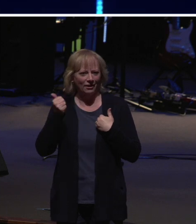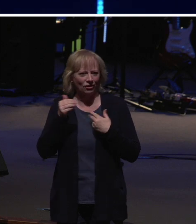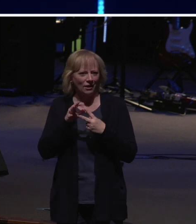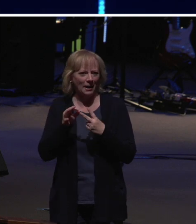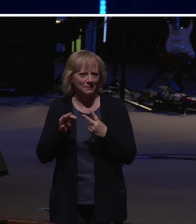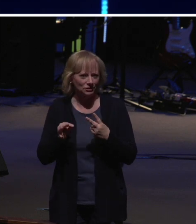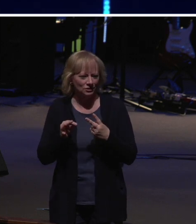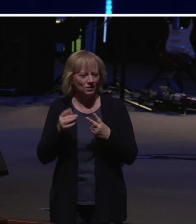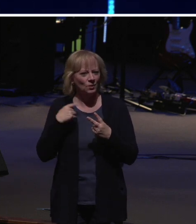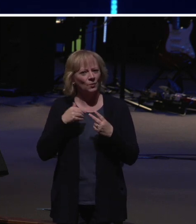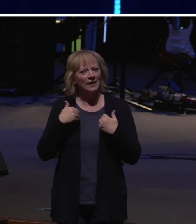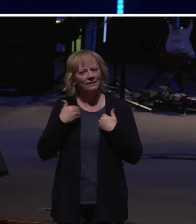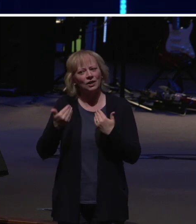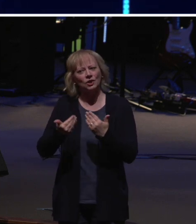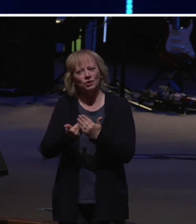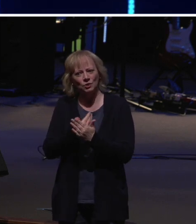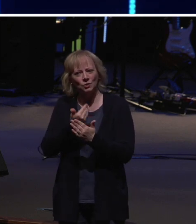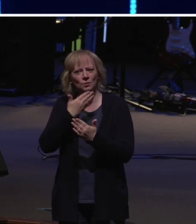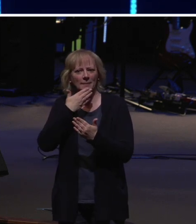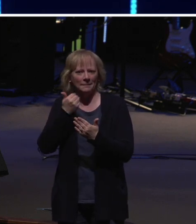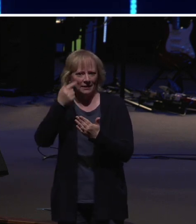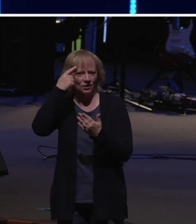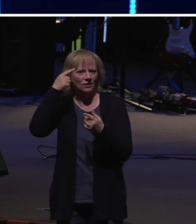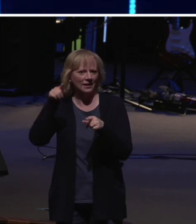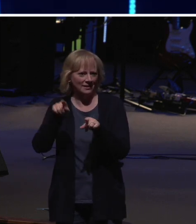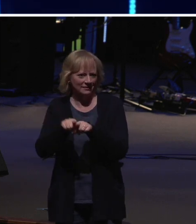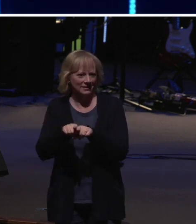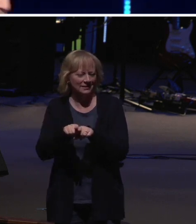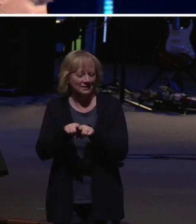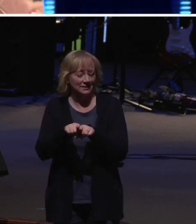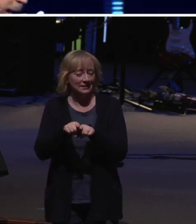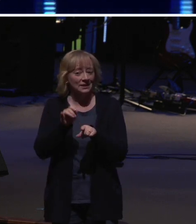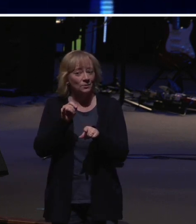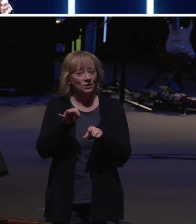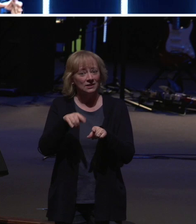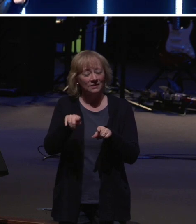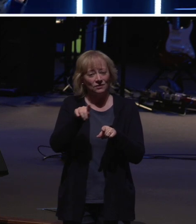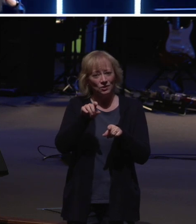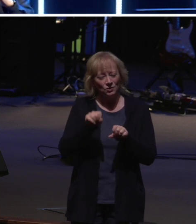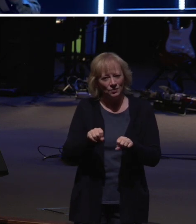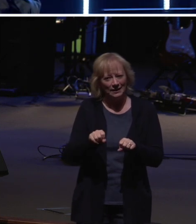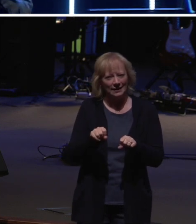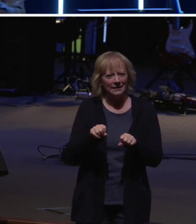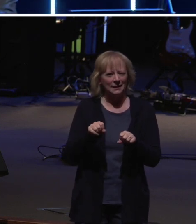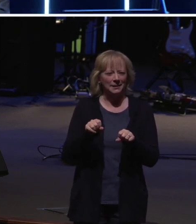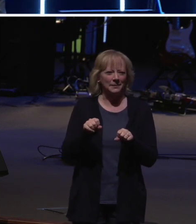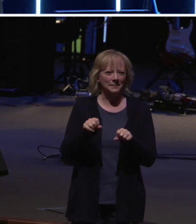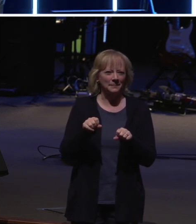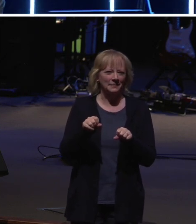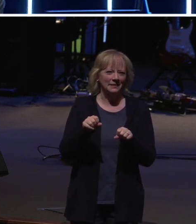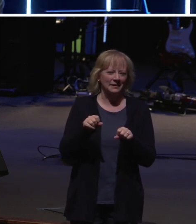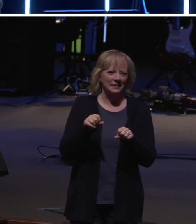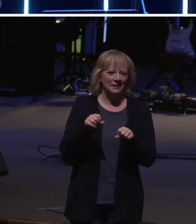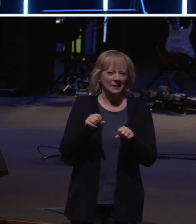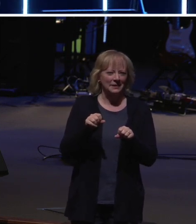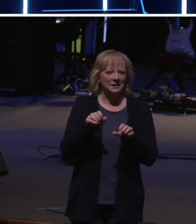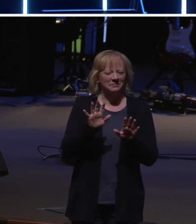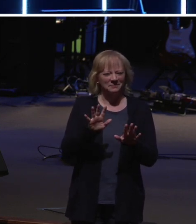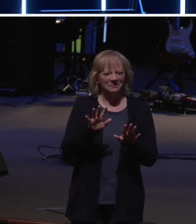We have a new and better covenant, which if you can in a message, we're going to do a little